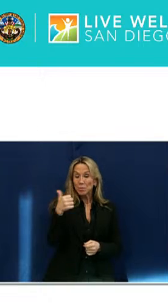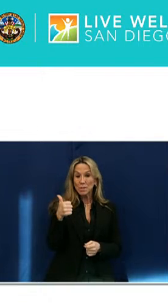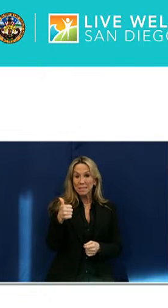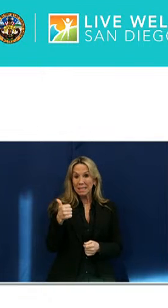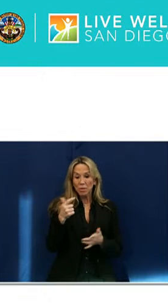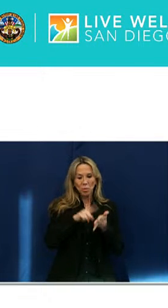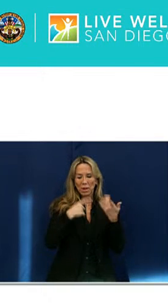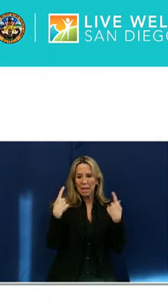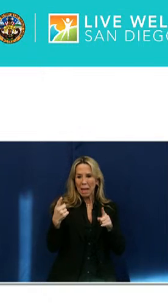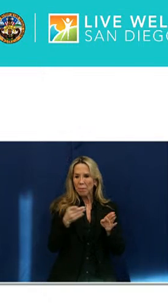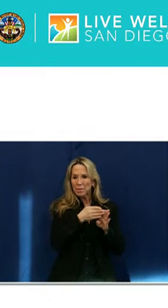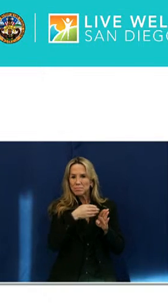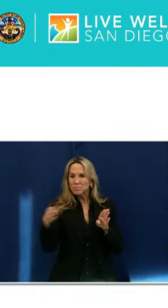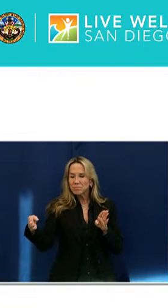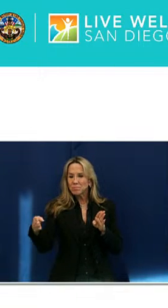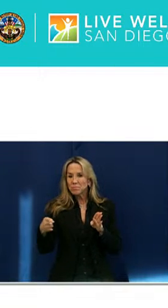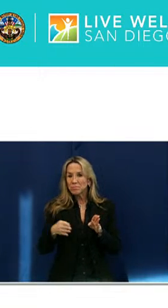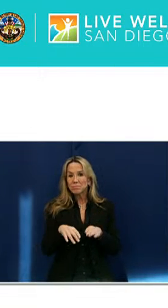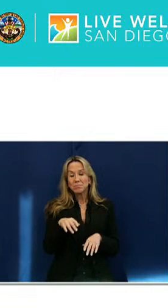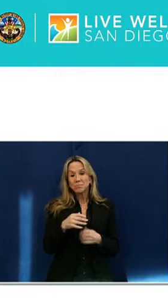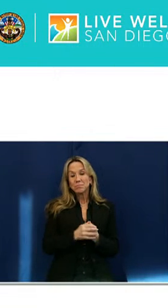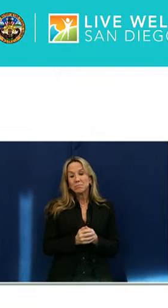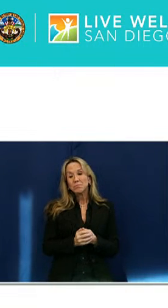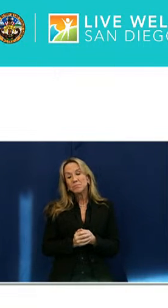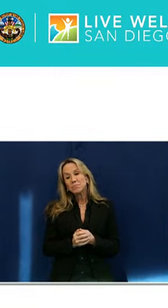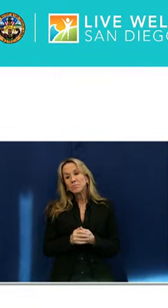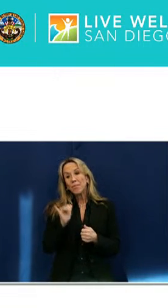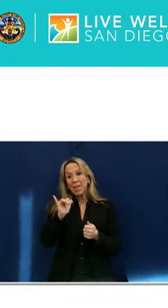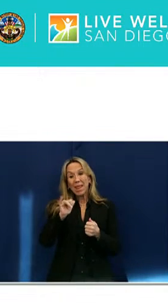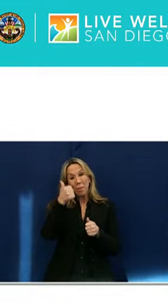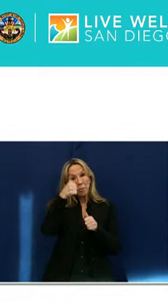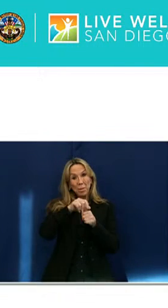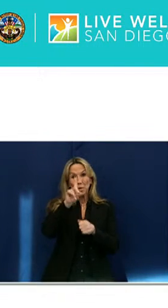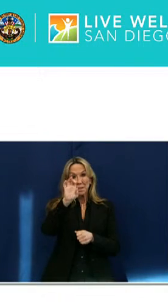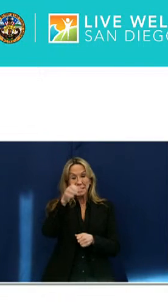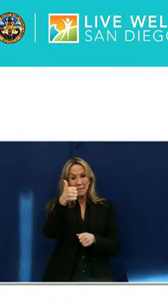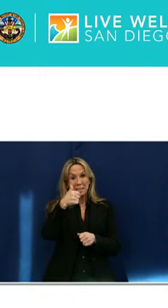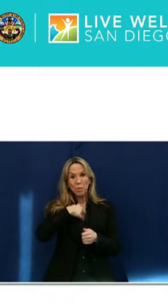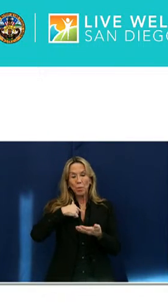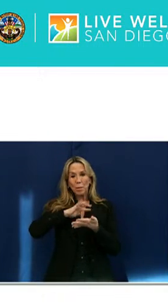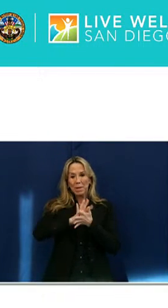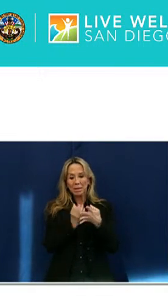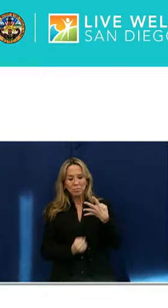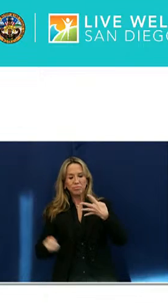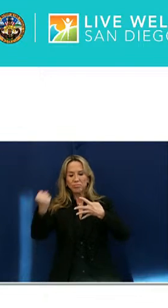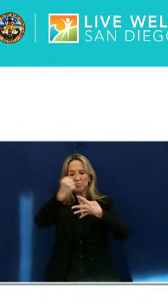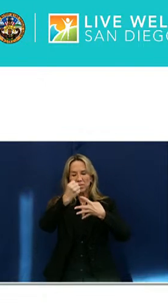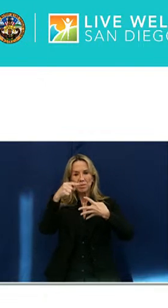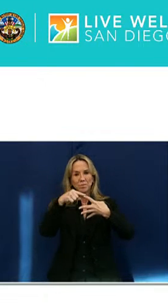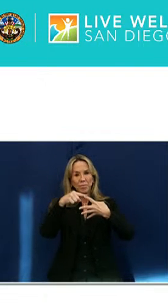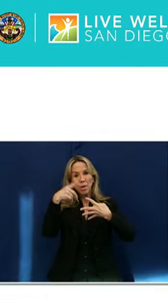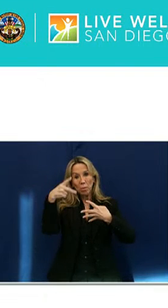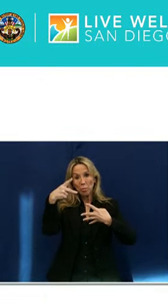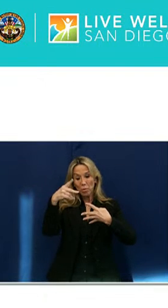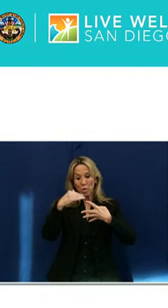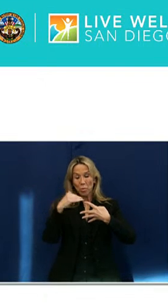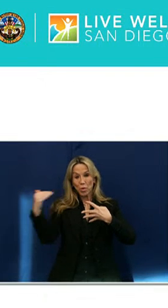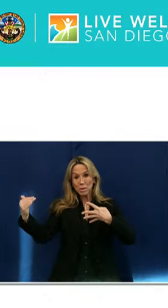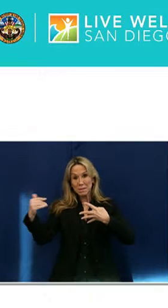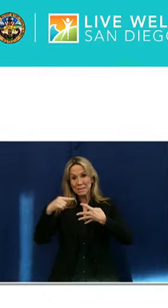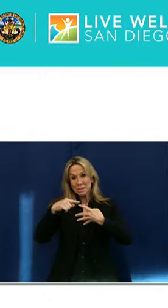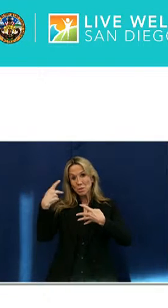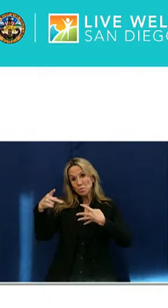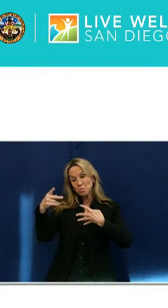10th. And December 10th is when we went into the purple tier, and for each week, the entire state